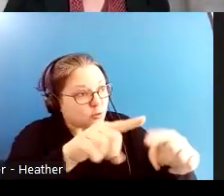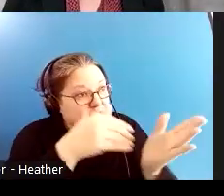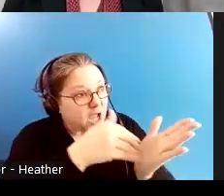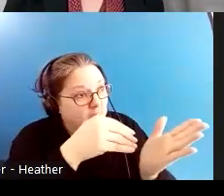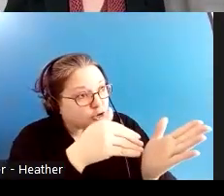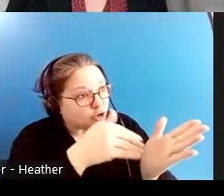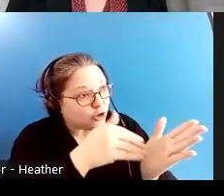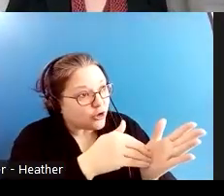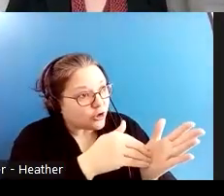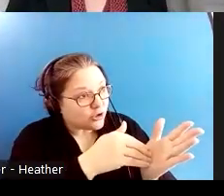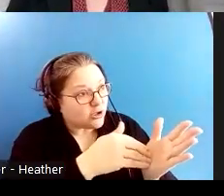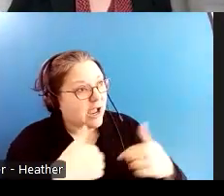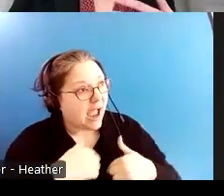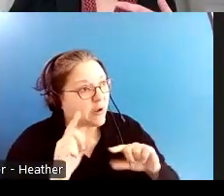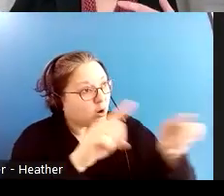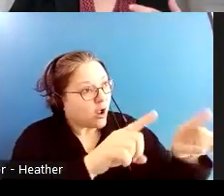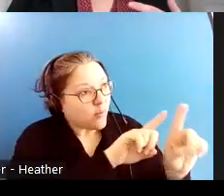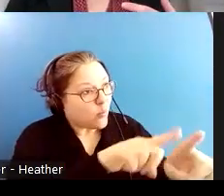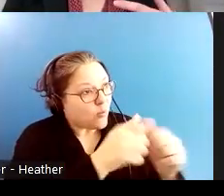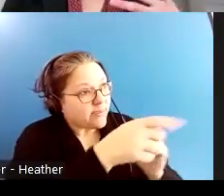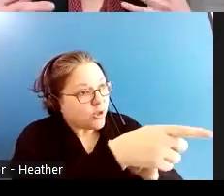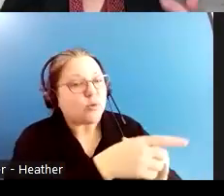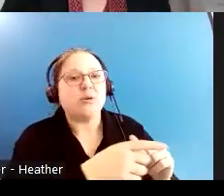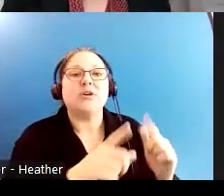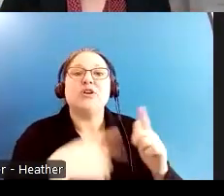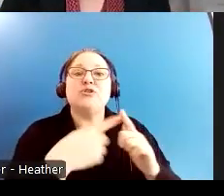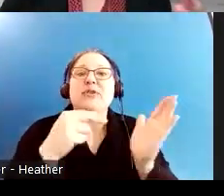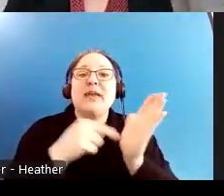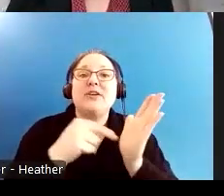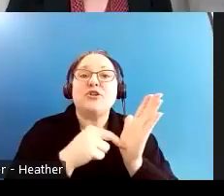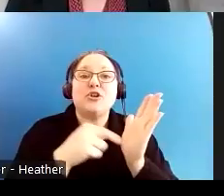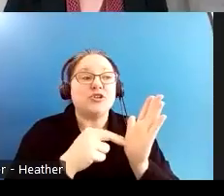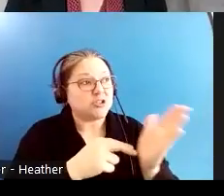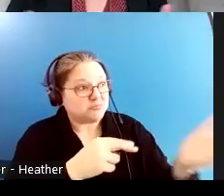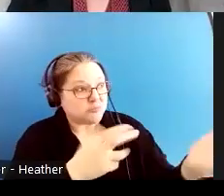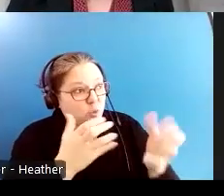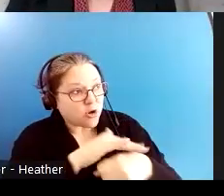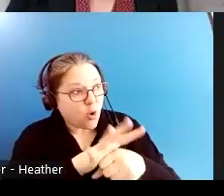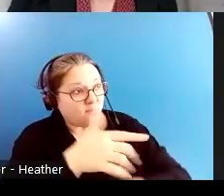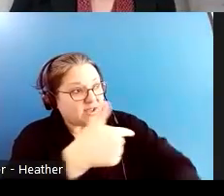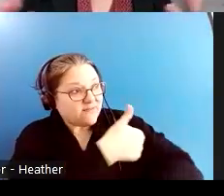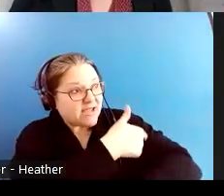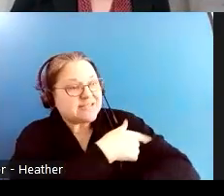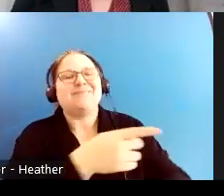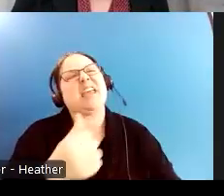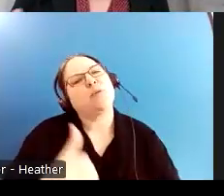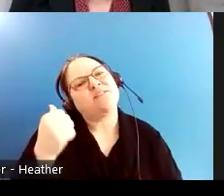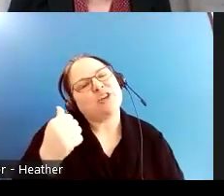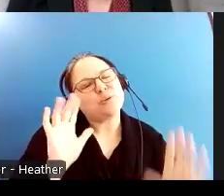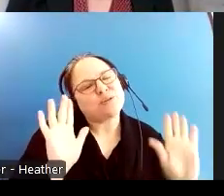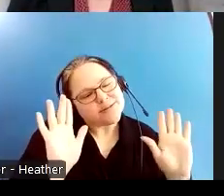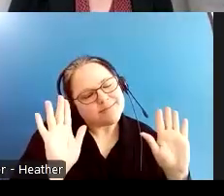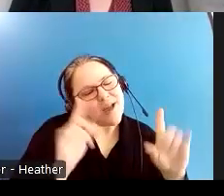him there. We brought a nurse to give him the COVID vaccine at his own house. Unfortunately, he refused, but we still